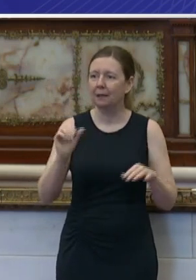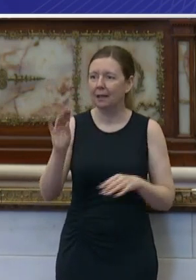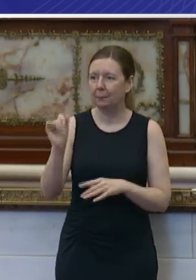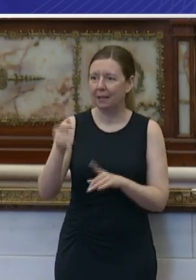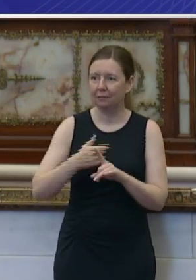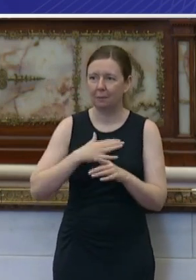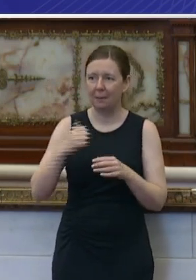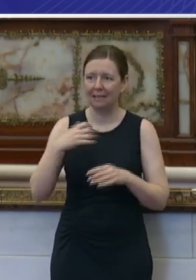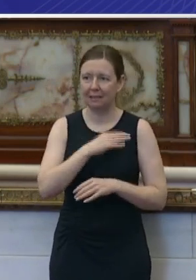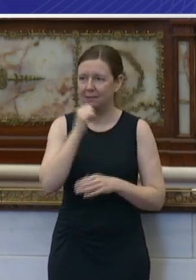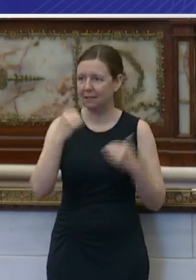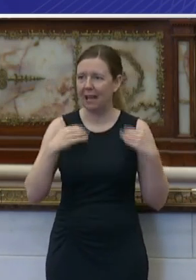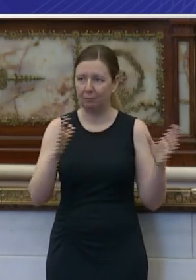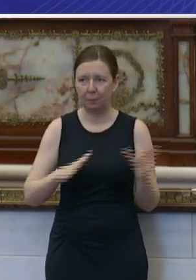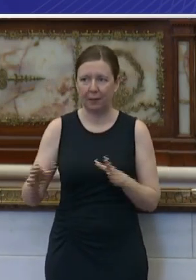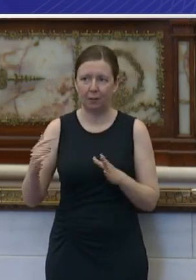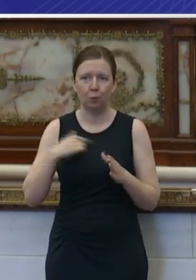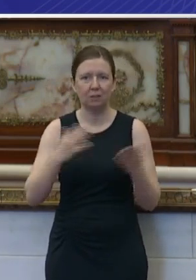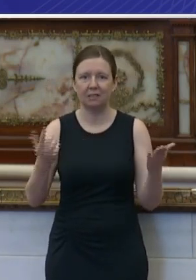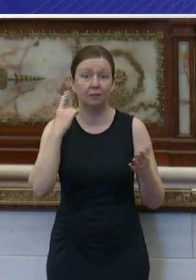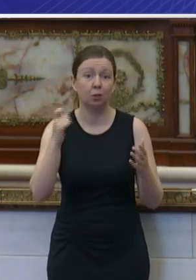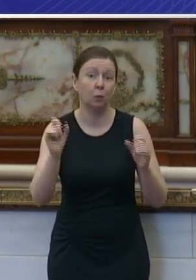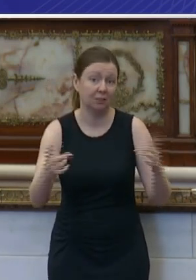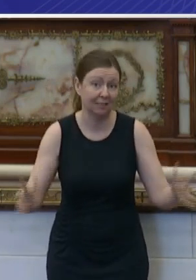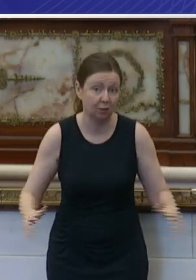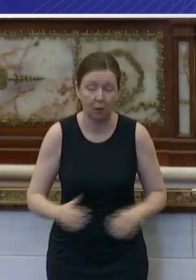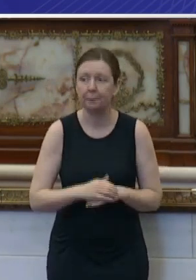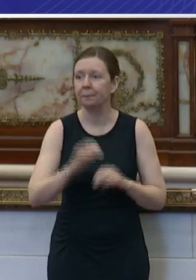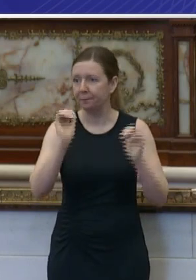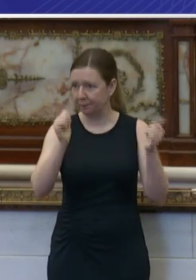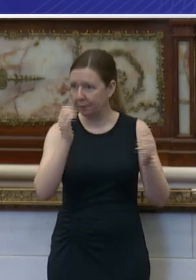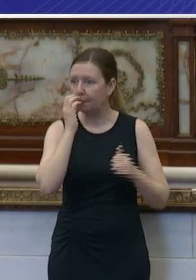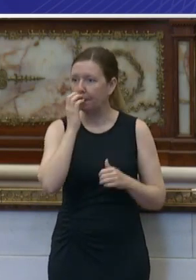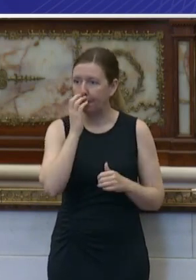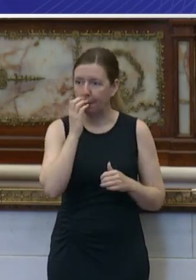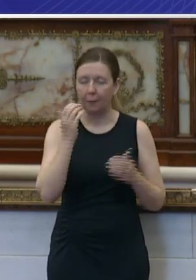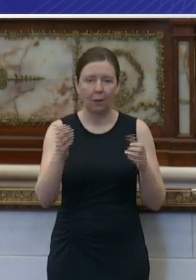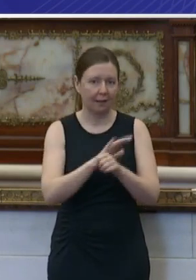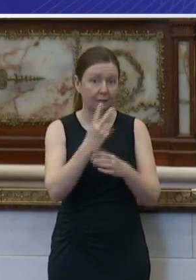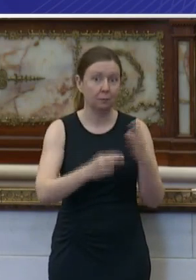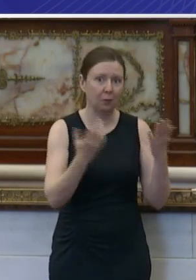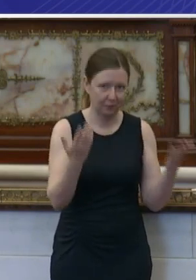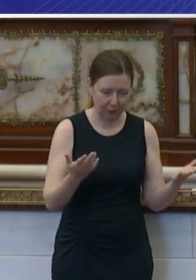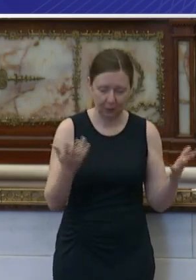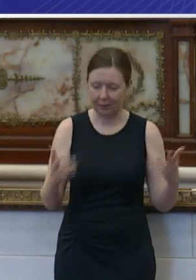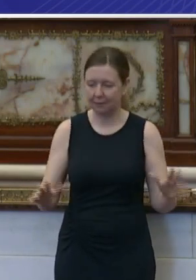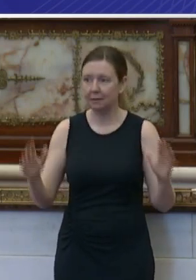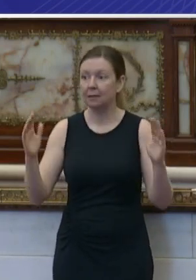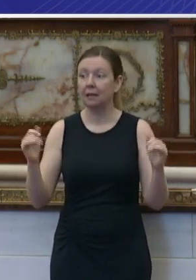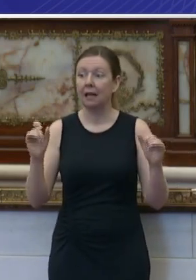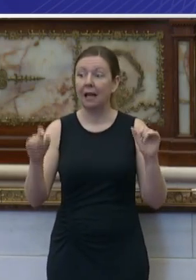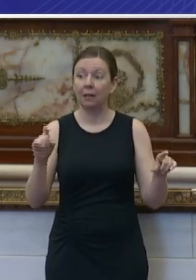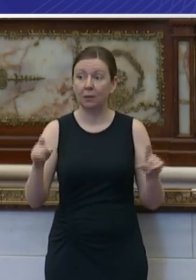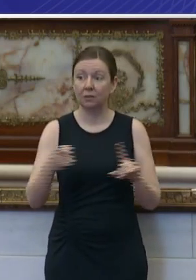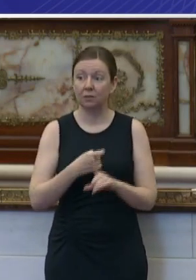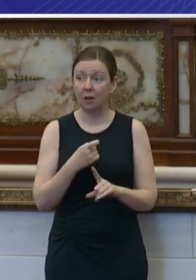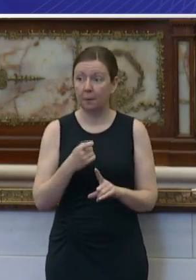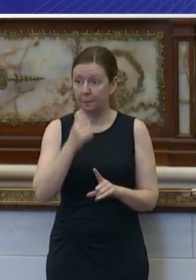she doesn't have any prepared testimony. We're just here for questions. Oh, okay, fantastic. So that covers the both of you then. Yes. Okay, any questions